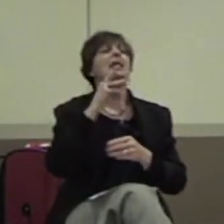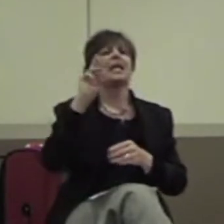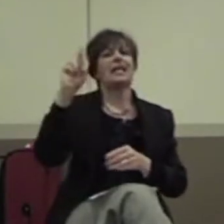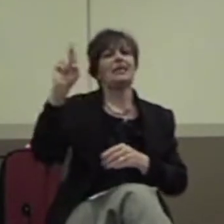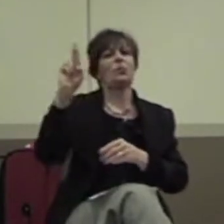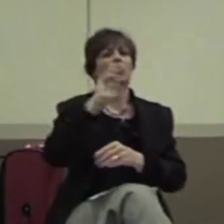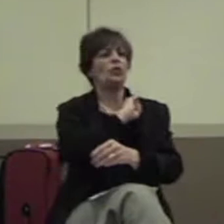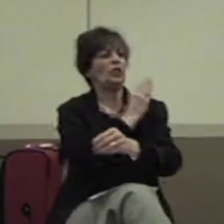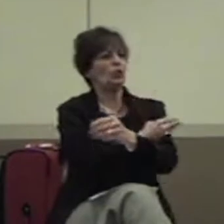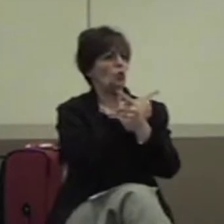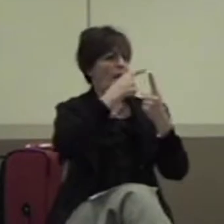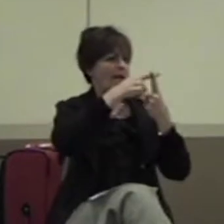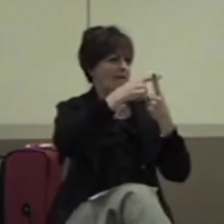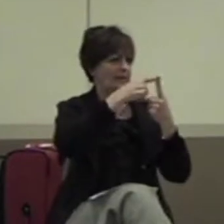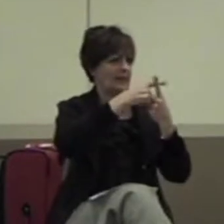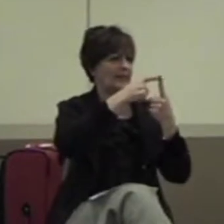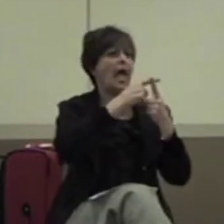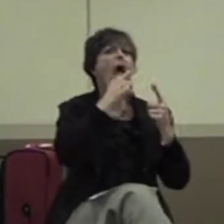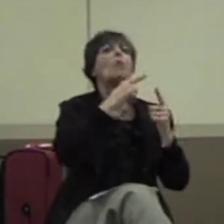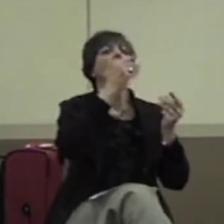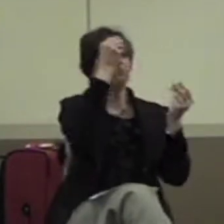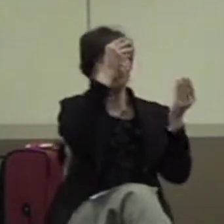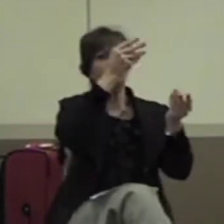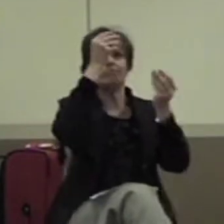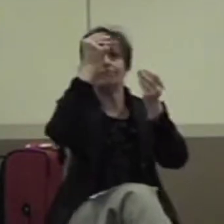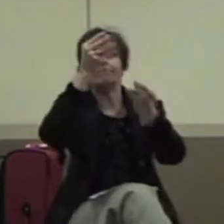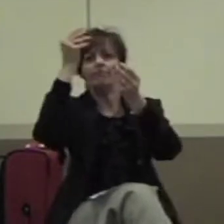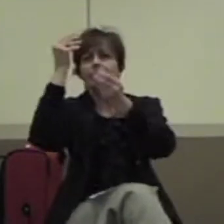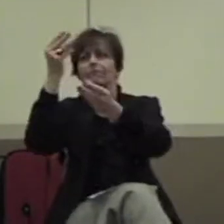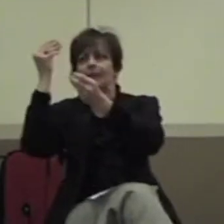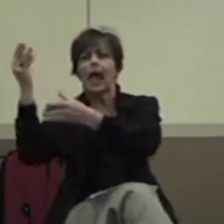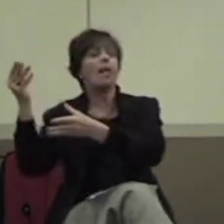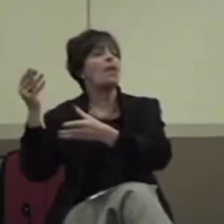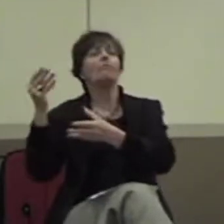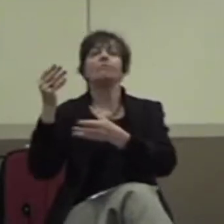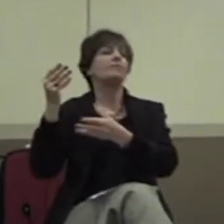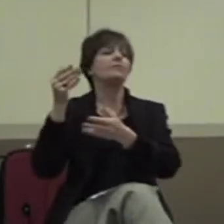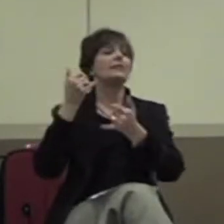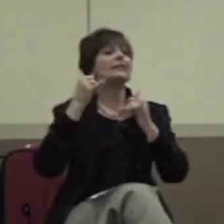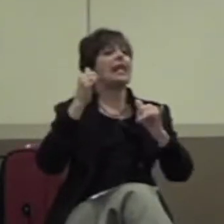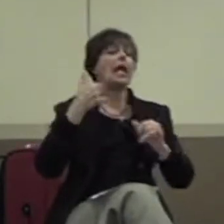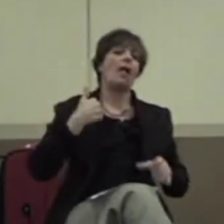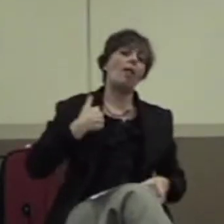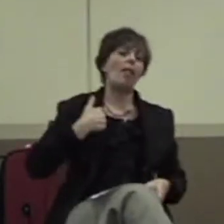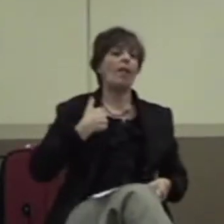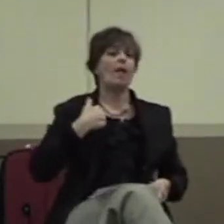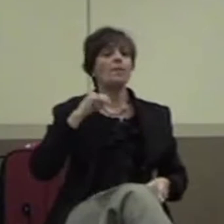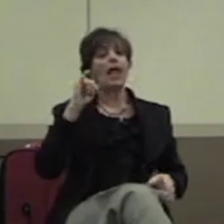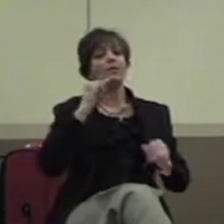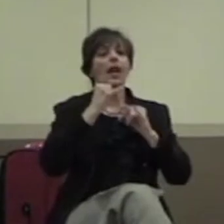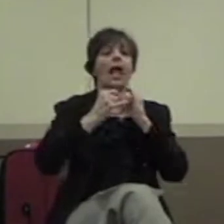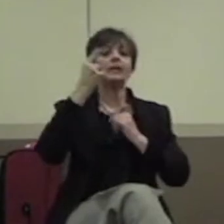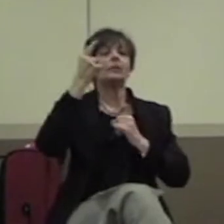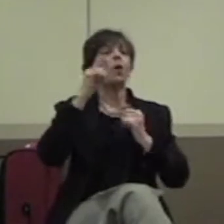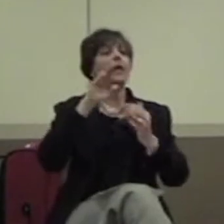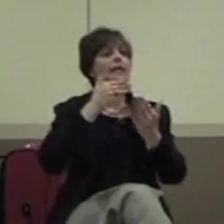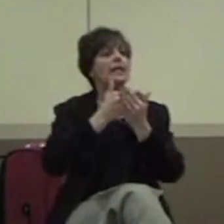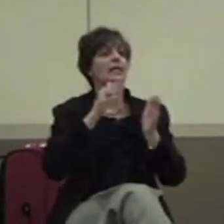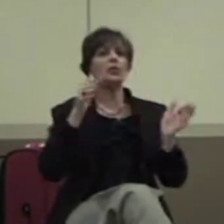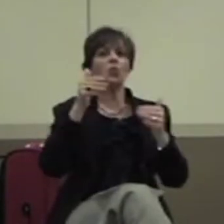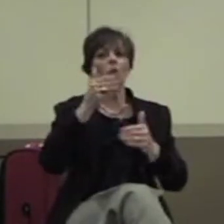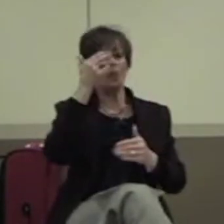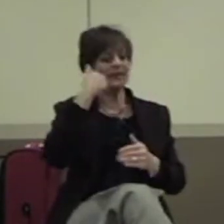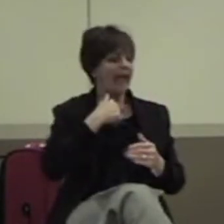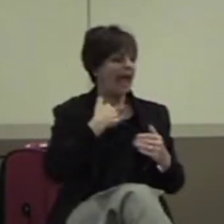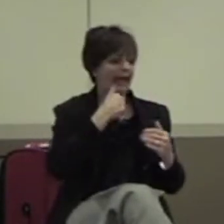Richie's strengths. And I would go around to everybody at school and tell them that. And still, I would be a little like the last one in the room